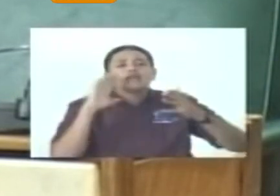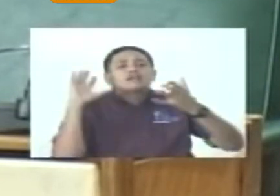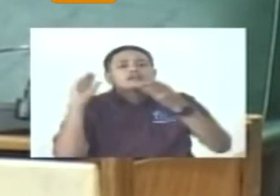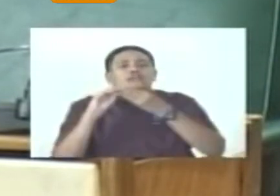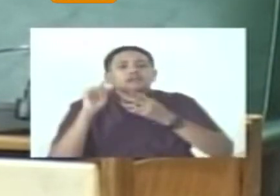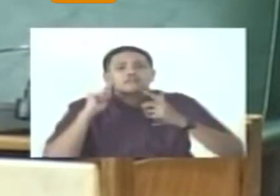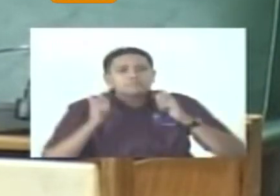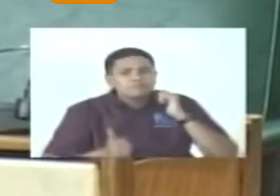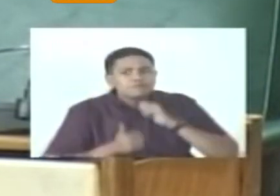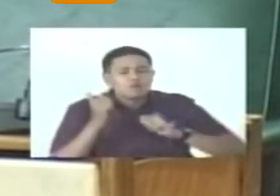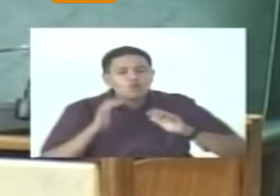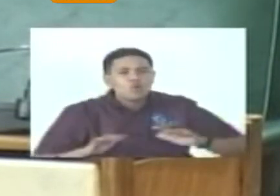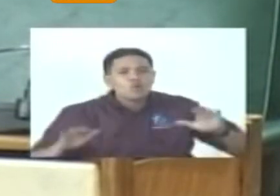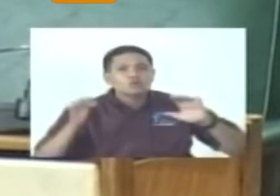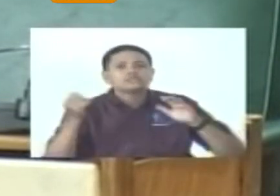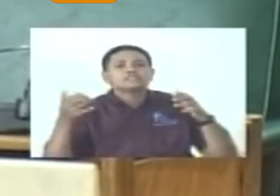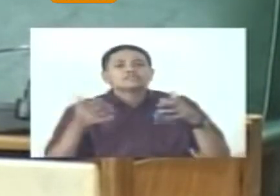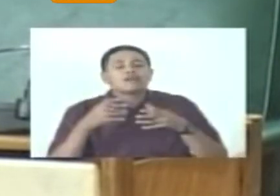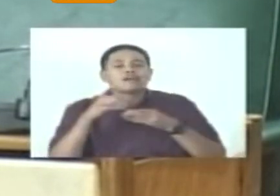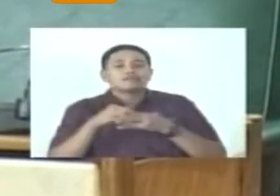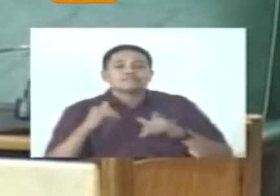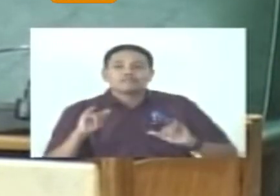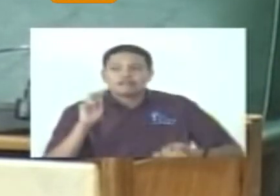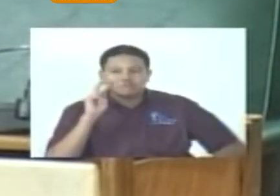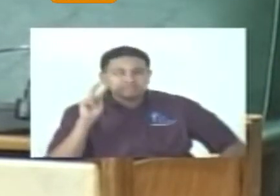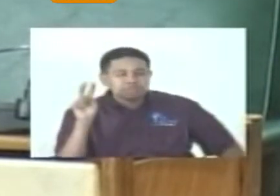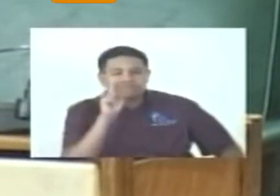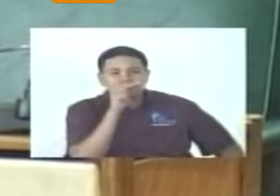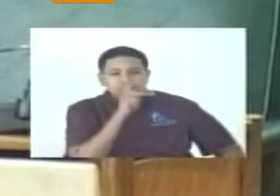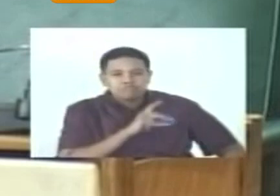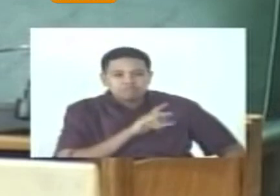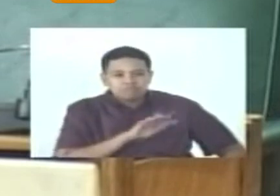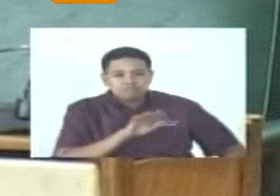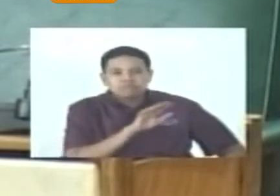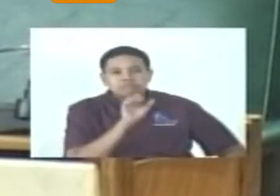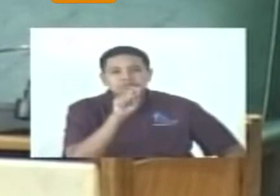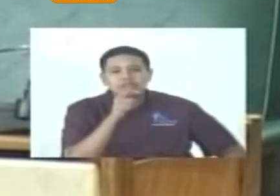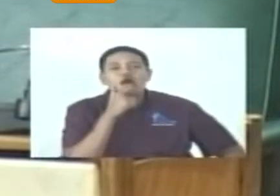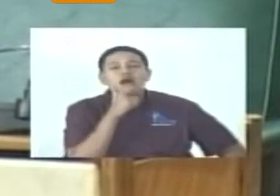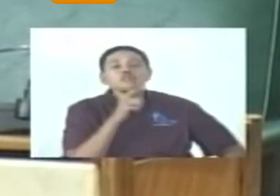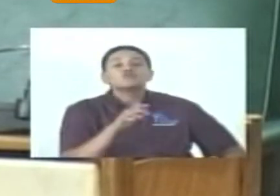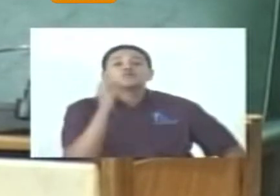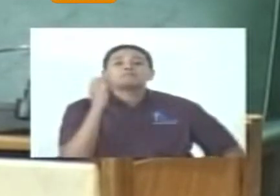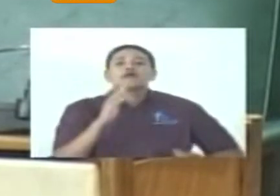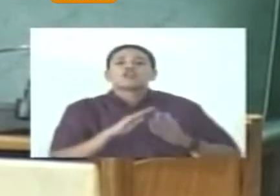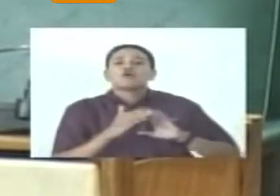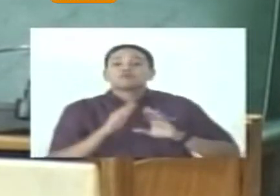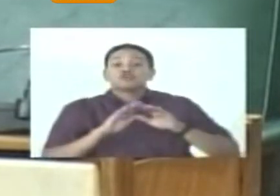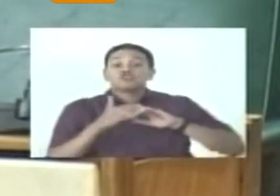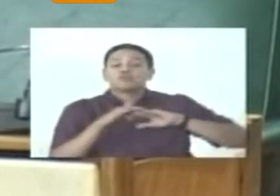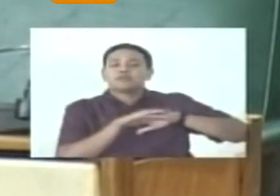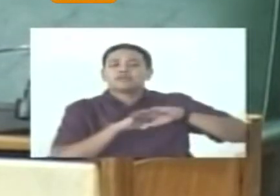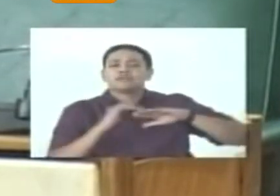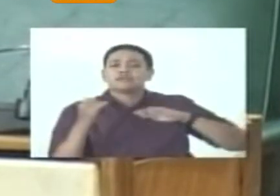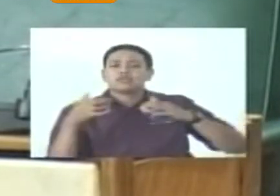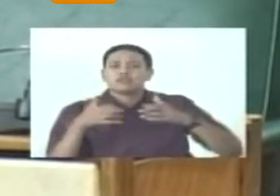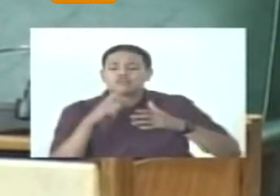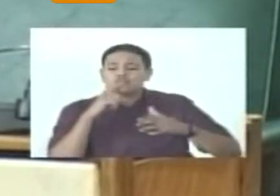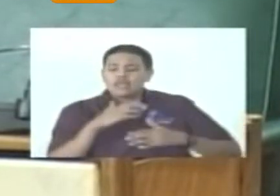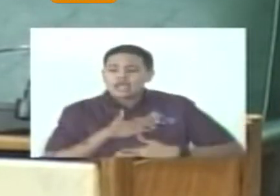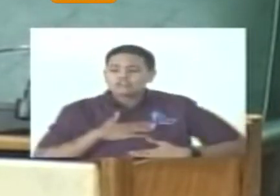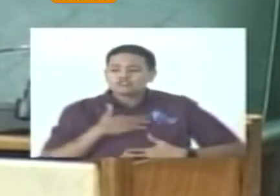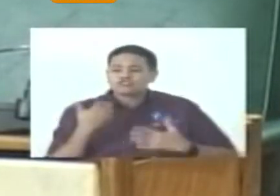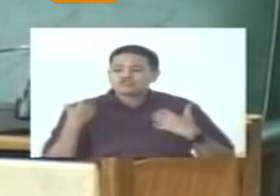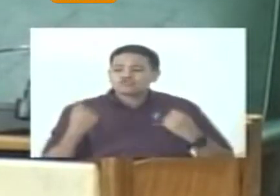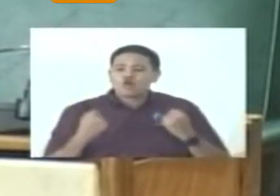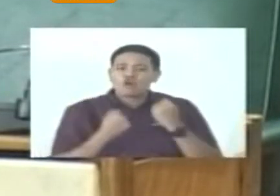largest portion of these gangs. In many communities across the island, Mr. President, gang members enjoy strong